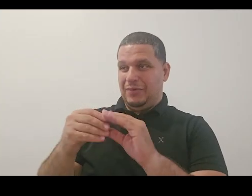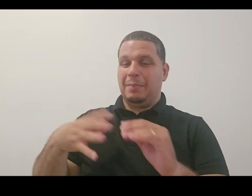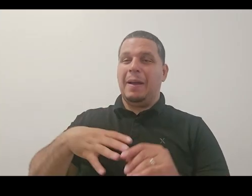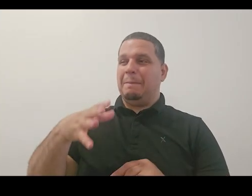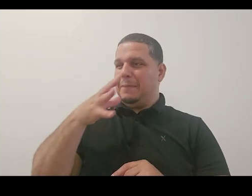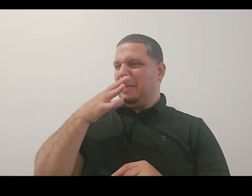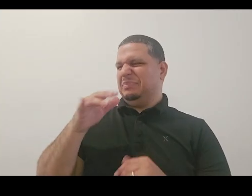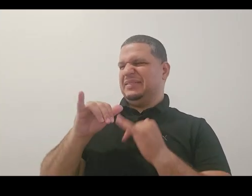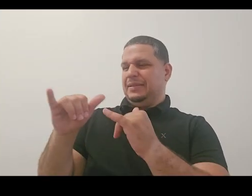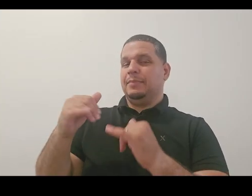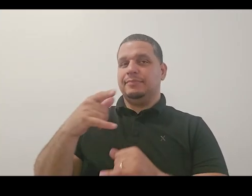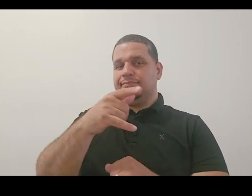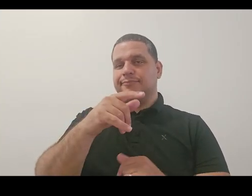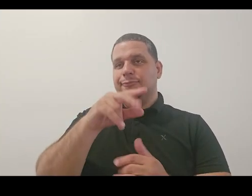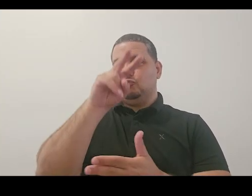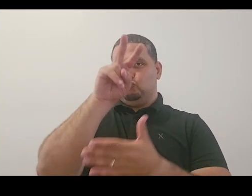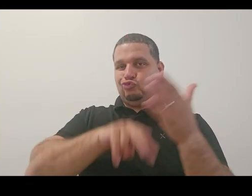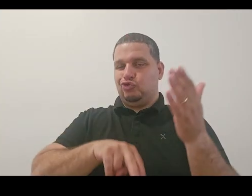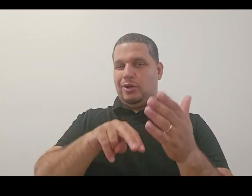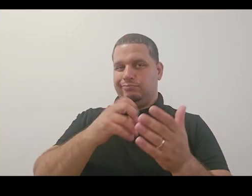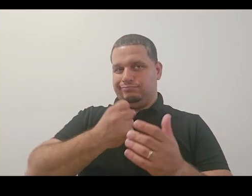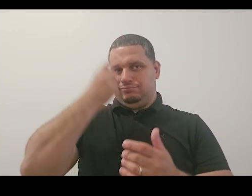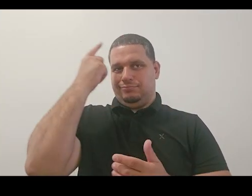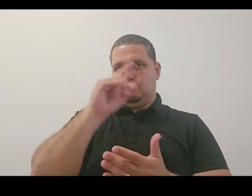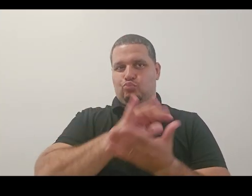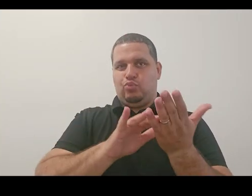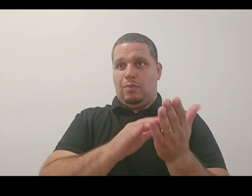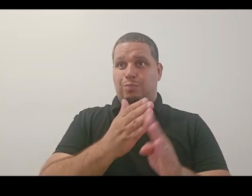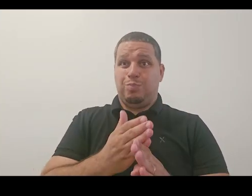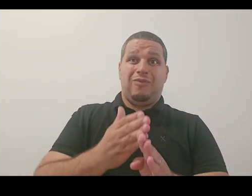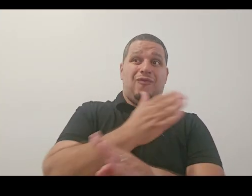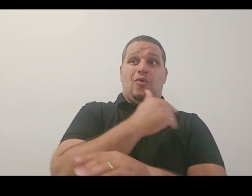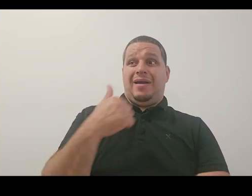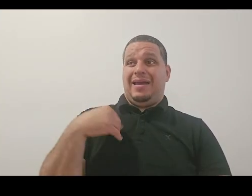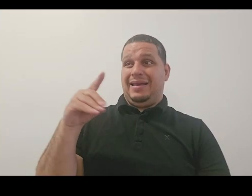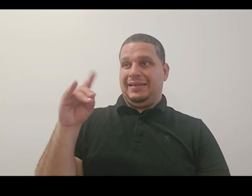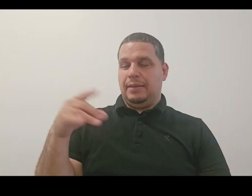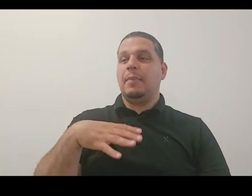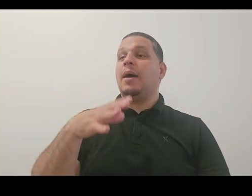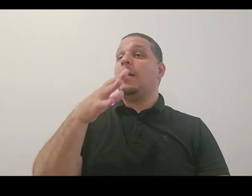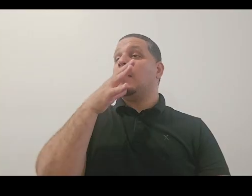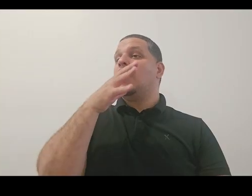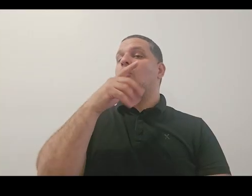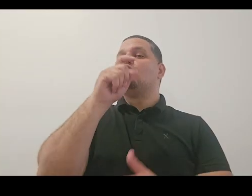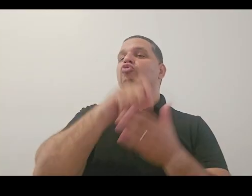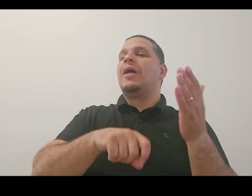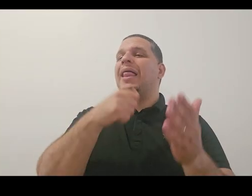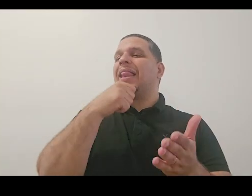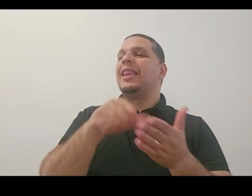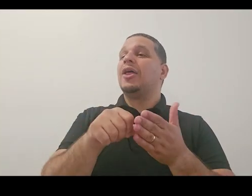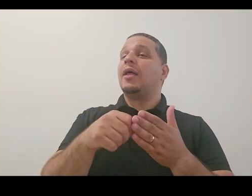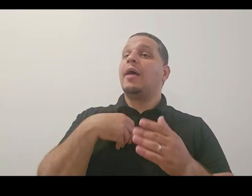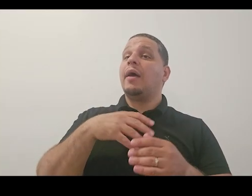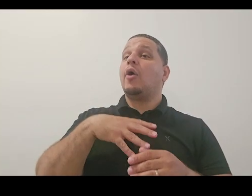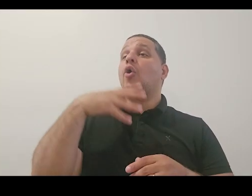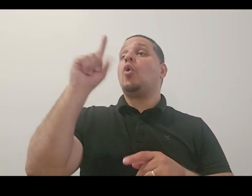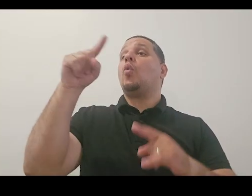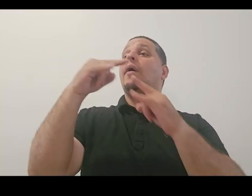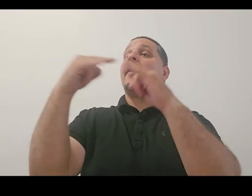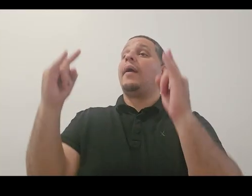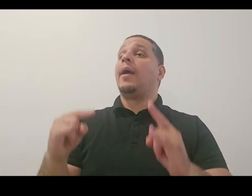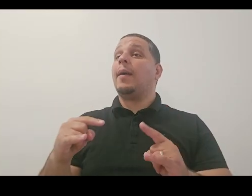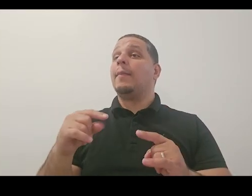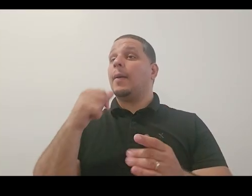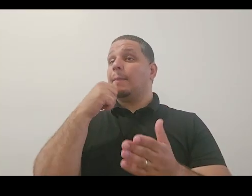Braille as a sighted person long before I did. And so she would write me letters when I'd go away, I go to camp, I'd get a postcard like everybody